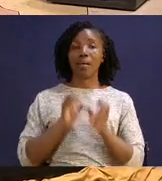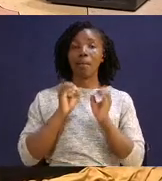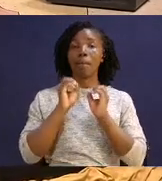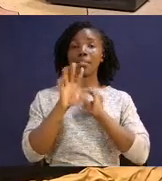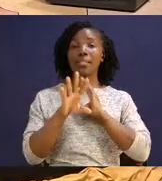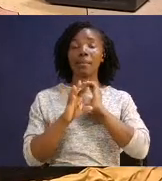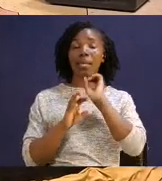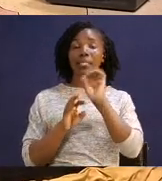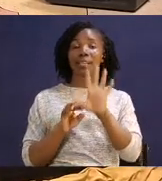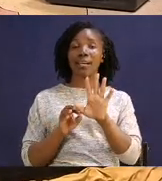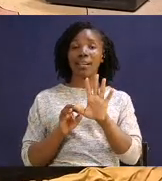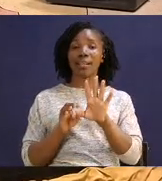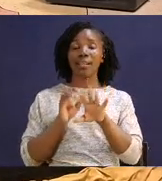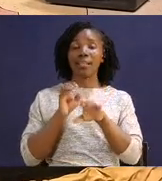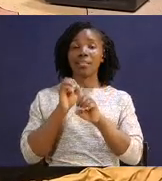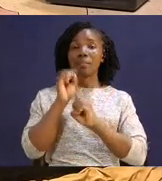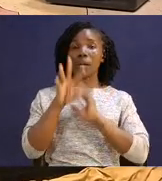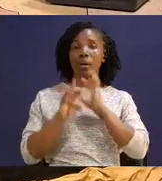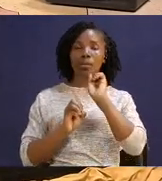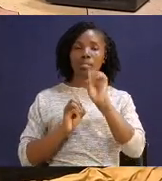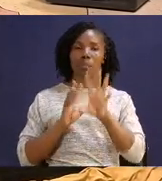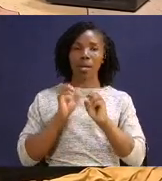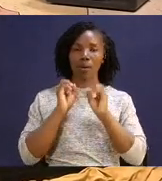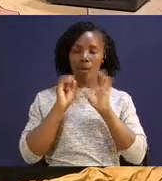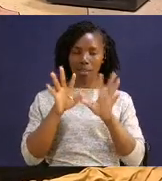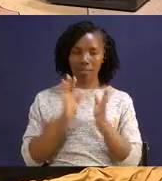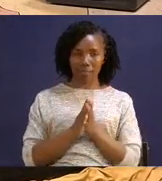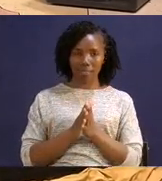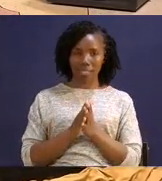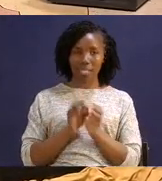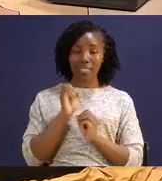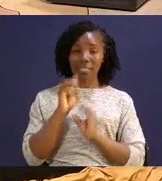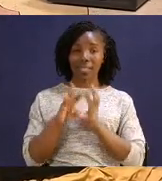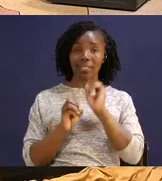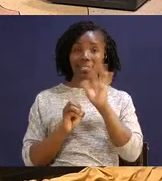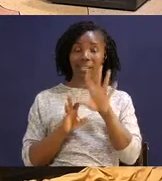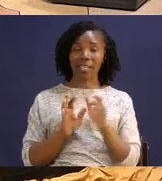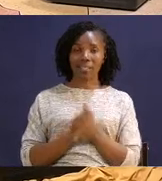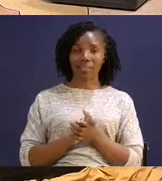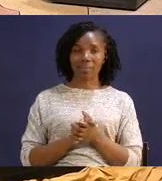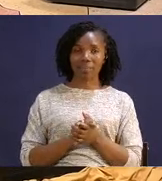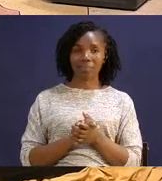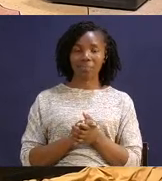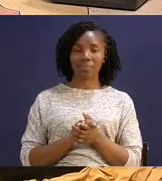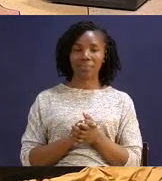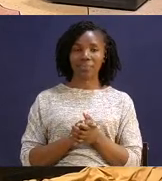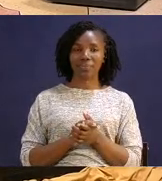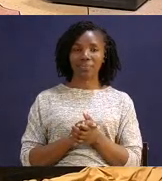meta. Sparkle, sparkle. Shiny, shiny.